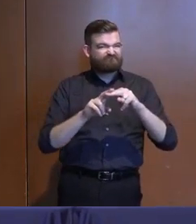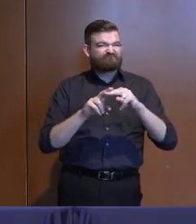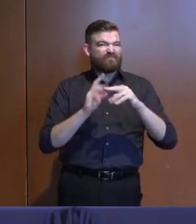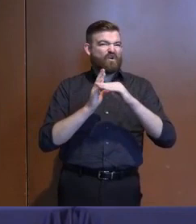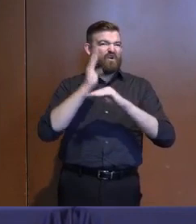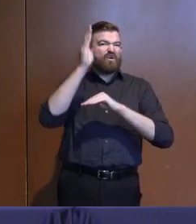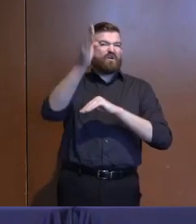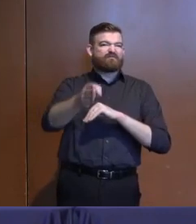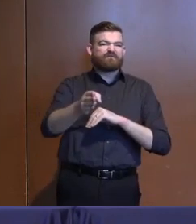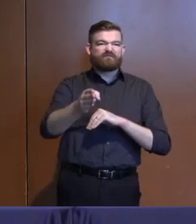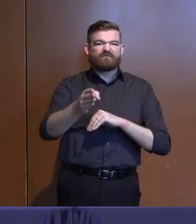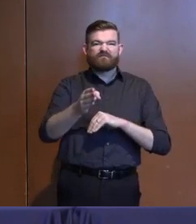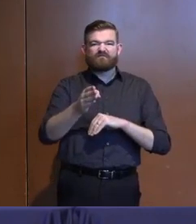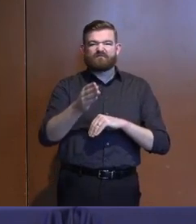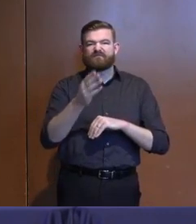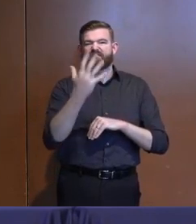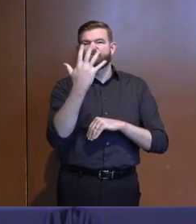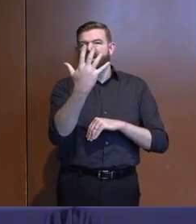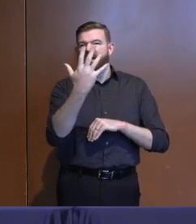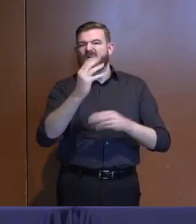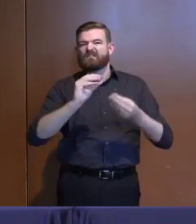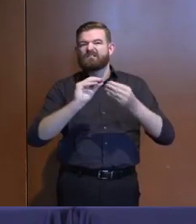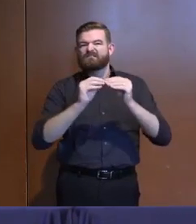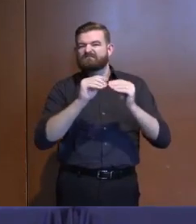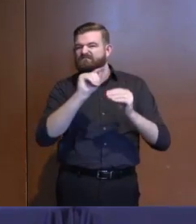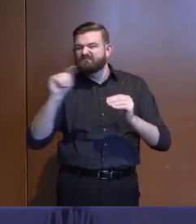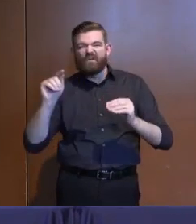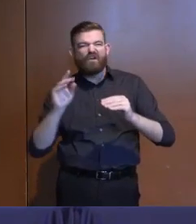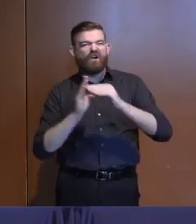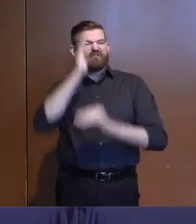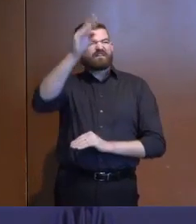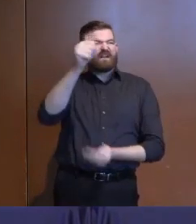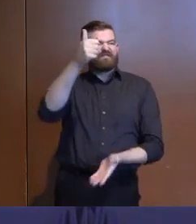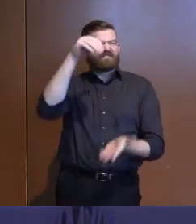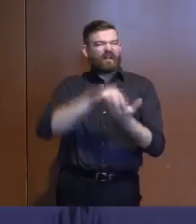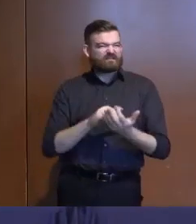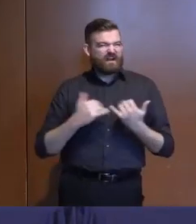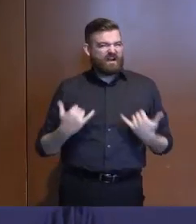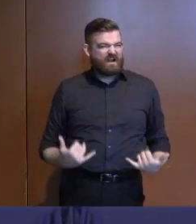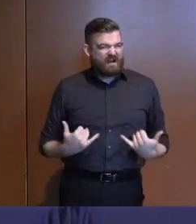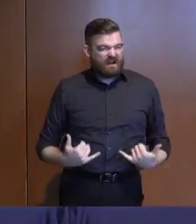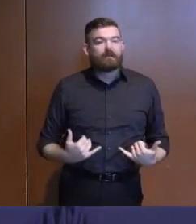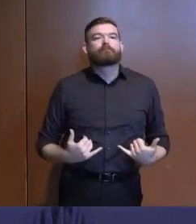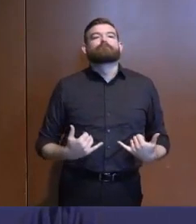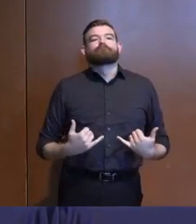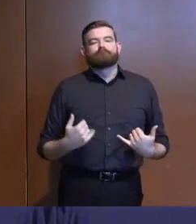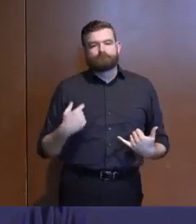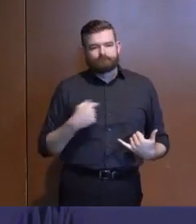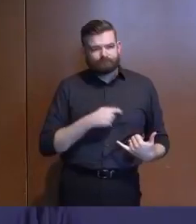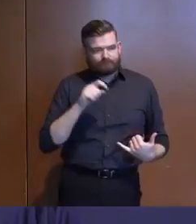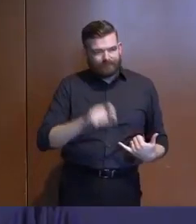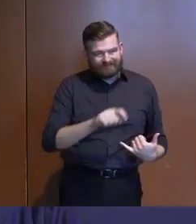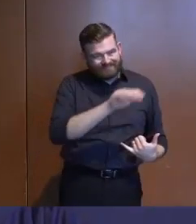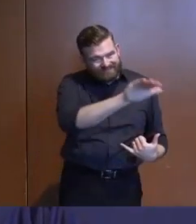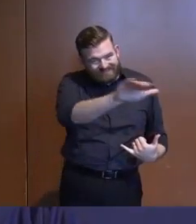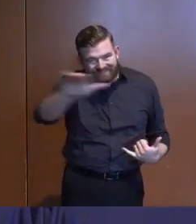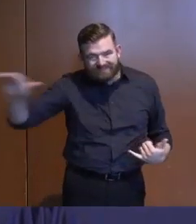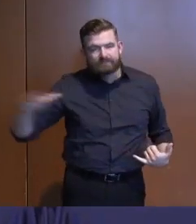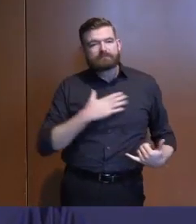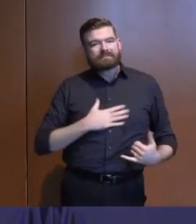we expected. And if that in and of itself isn't a reason to continue your social distancing and all the other efforts